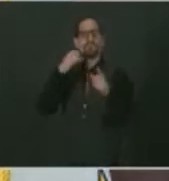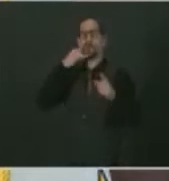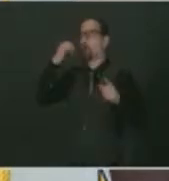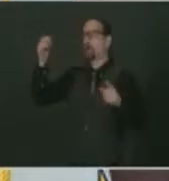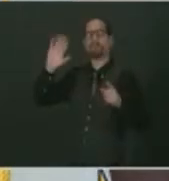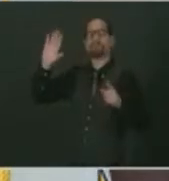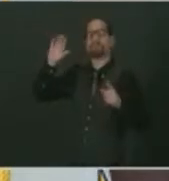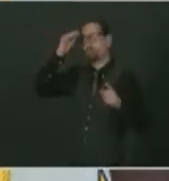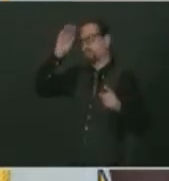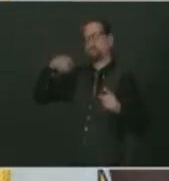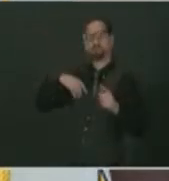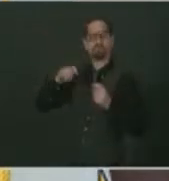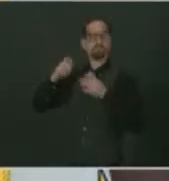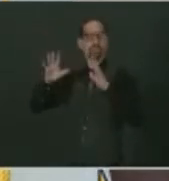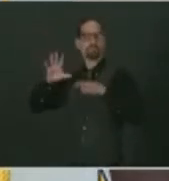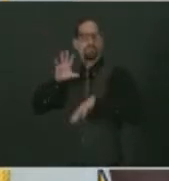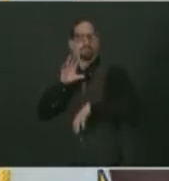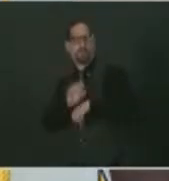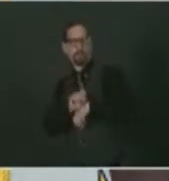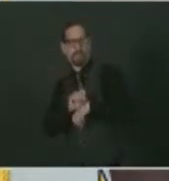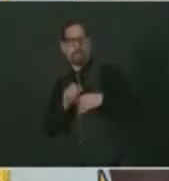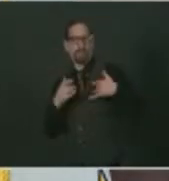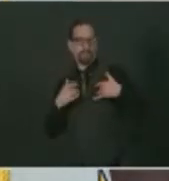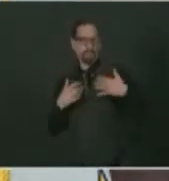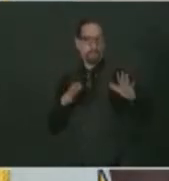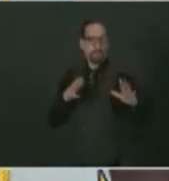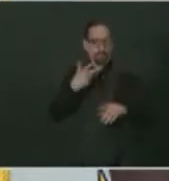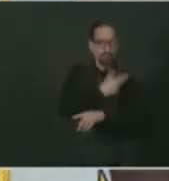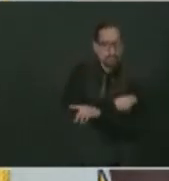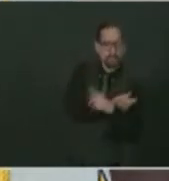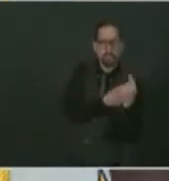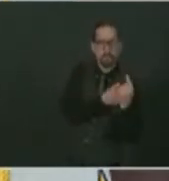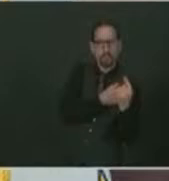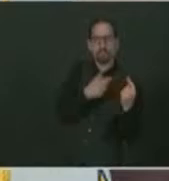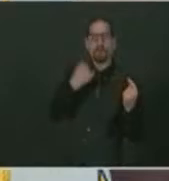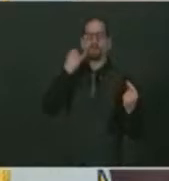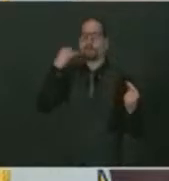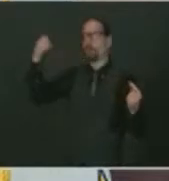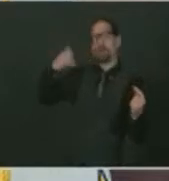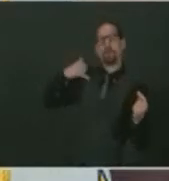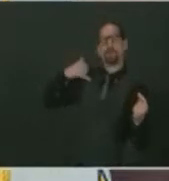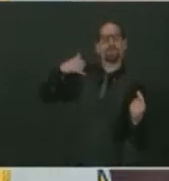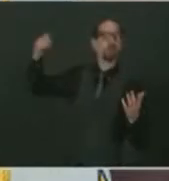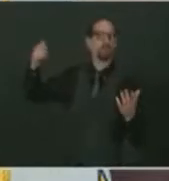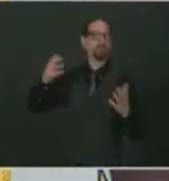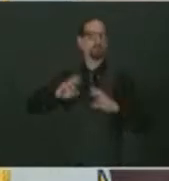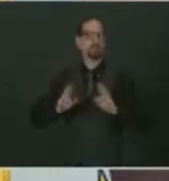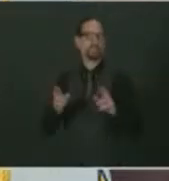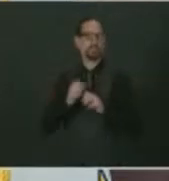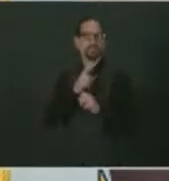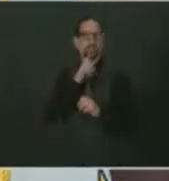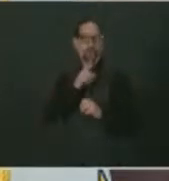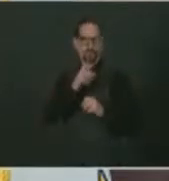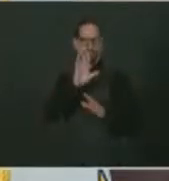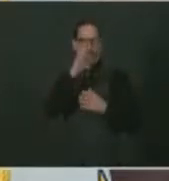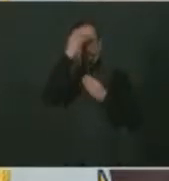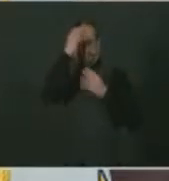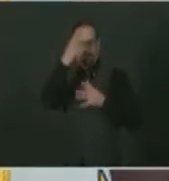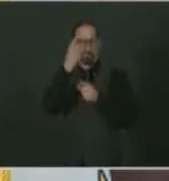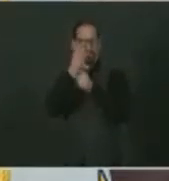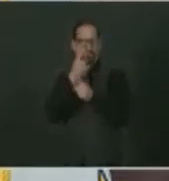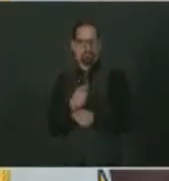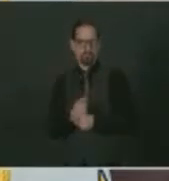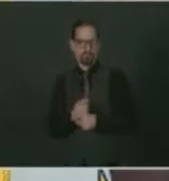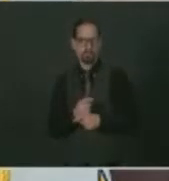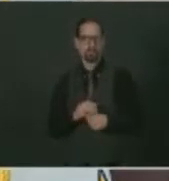they've either already been vaccinated or are currently scheduled to be. The appointment that will be offered to you will be for a specific site on a